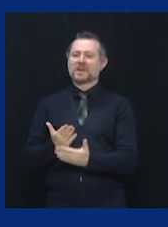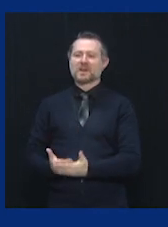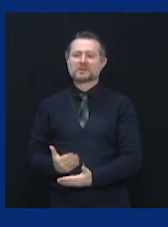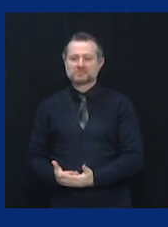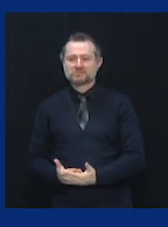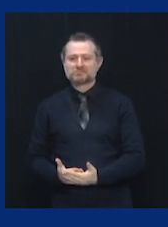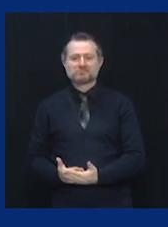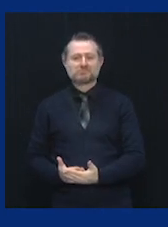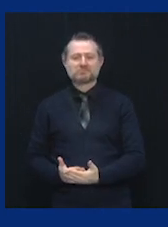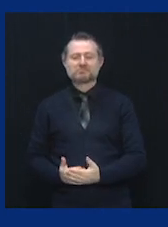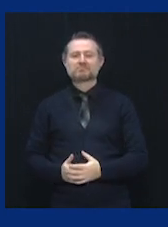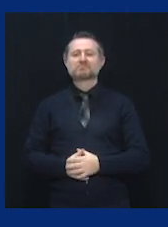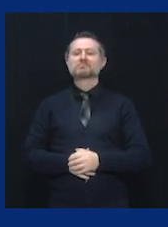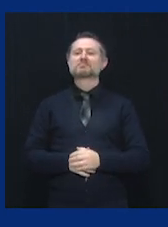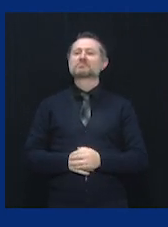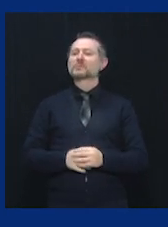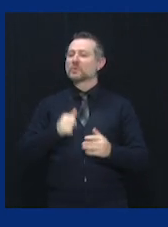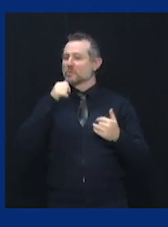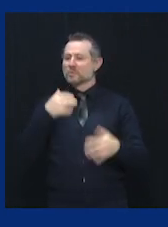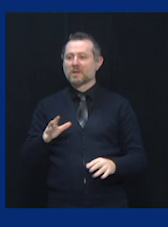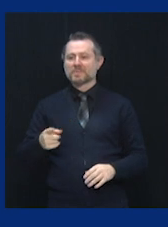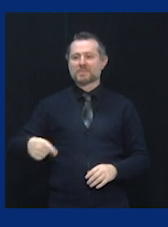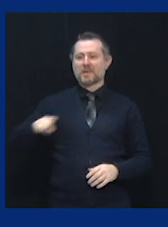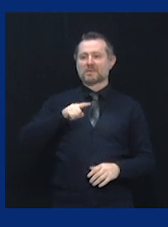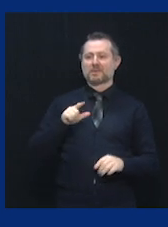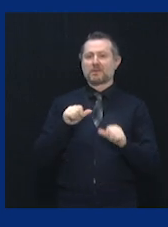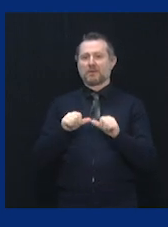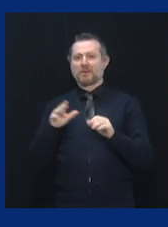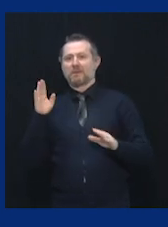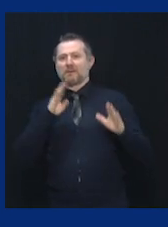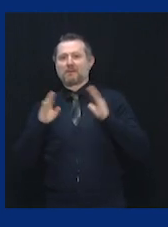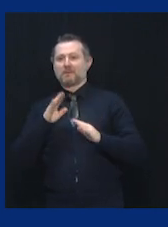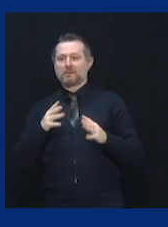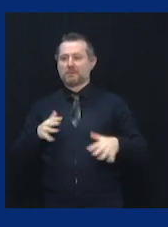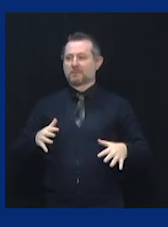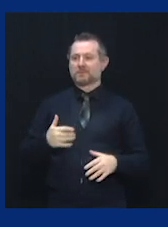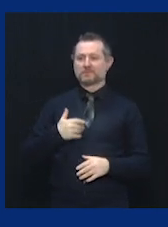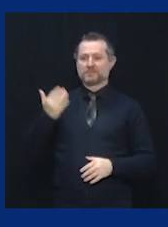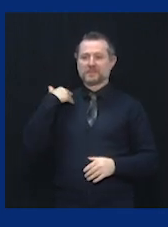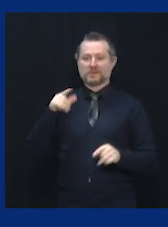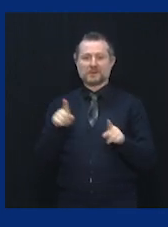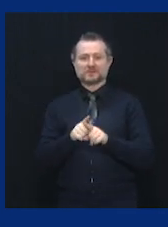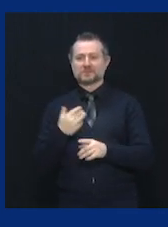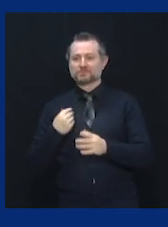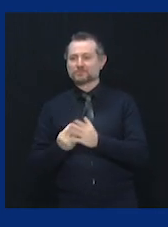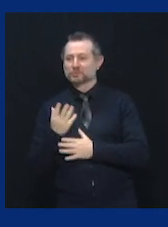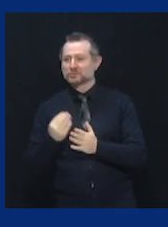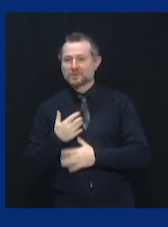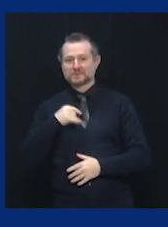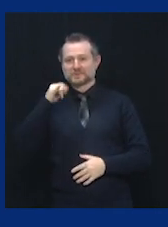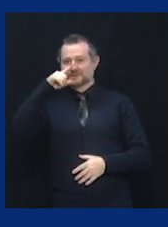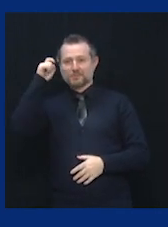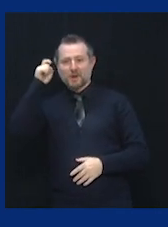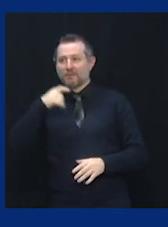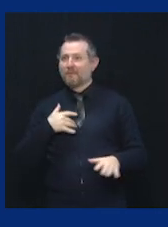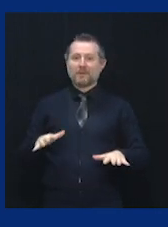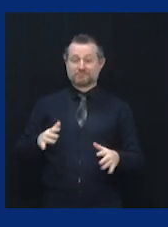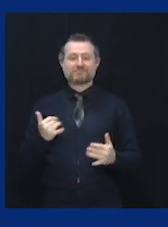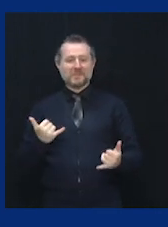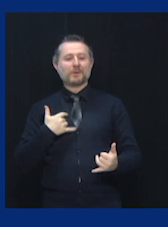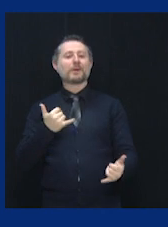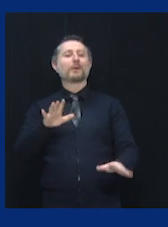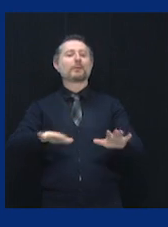the same level of anxiety that people went through this last time. That's all